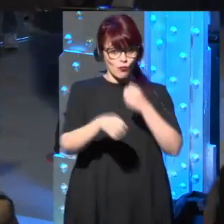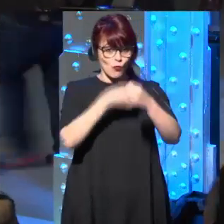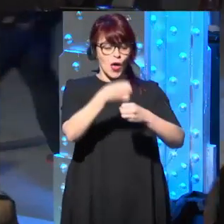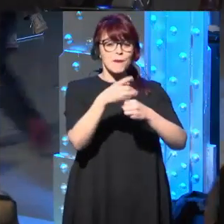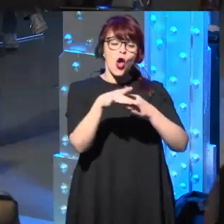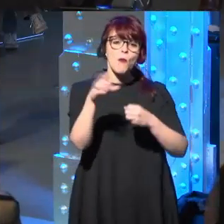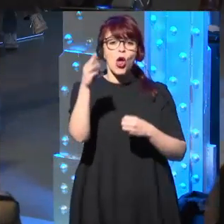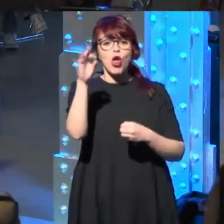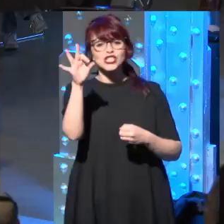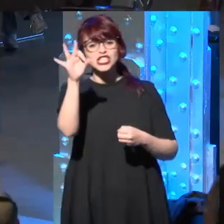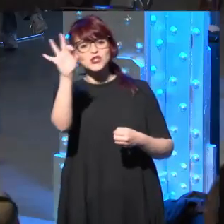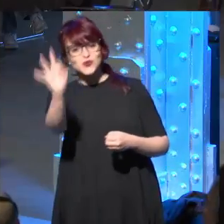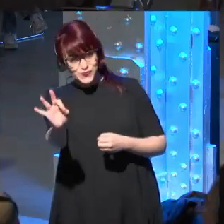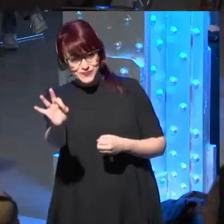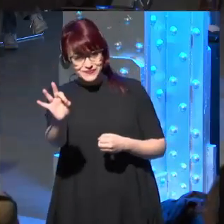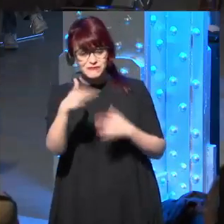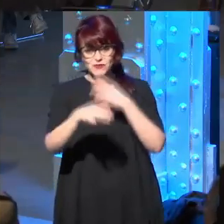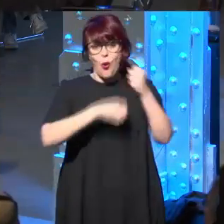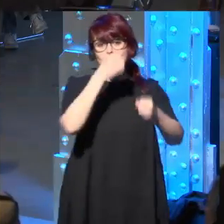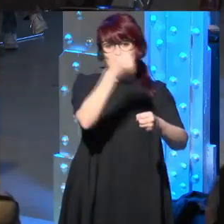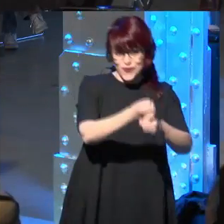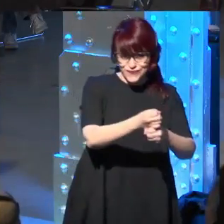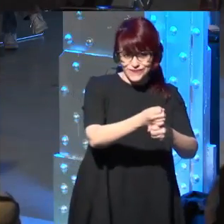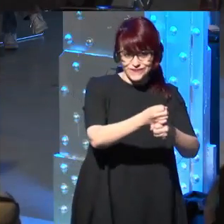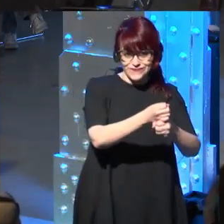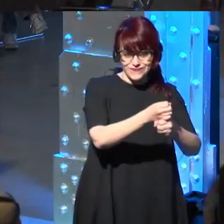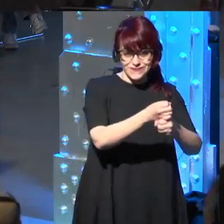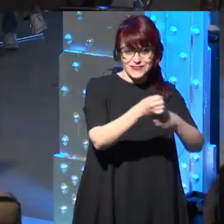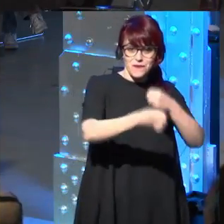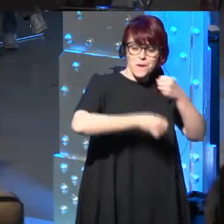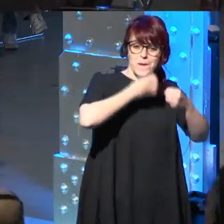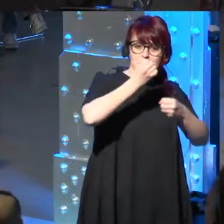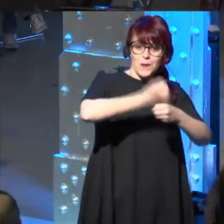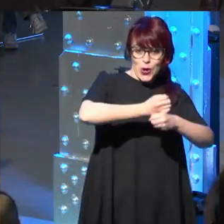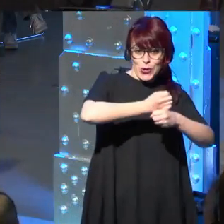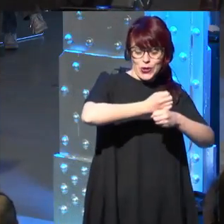pozo, not pozo, but the well itself